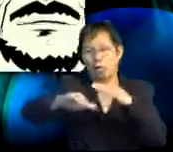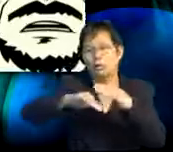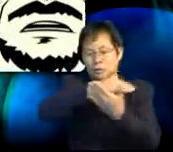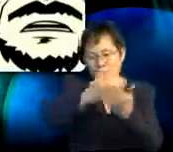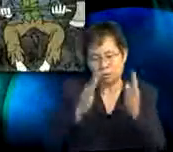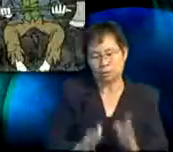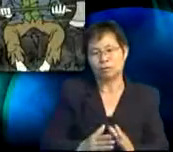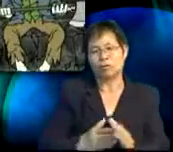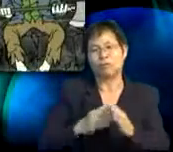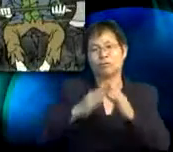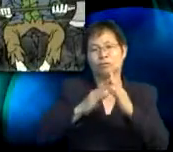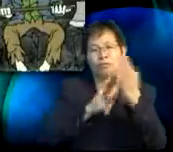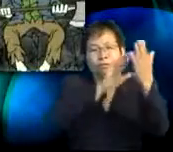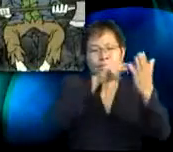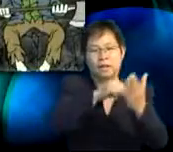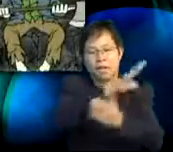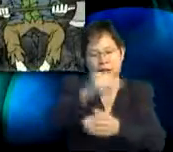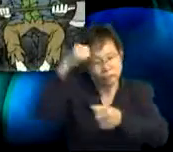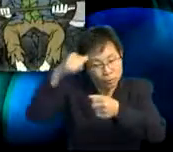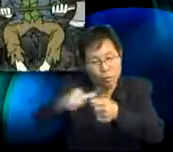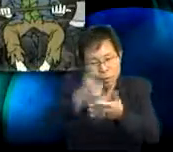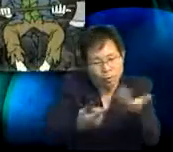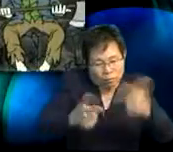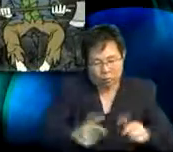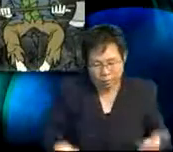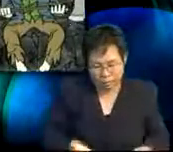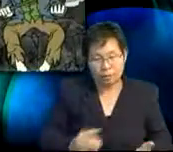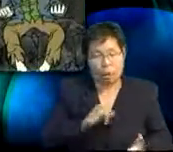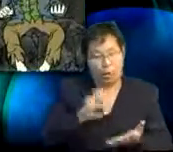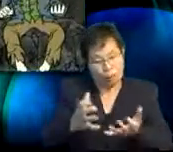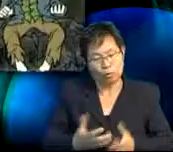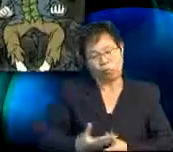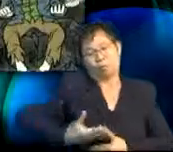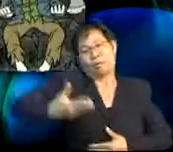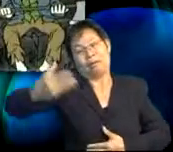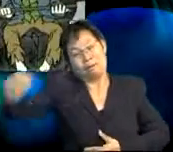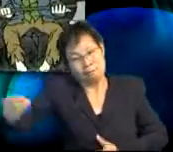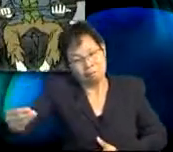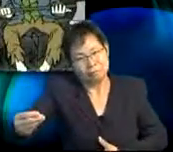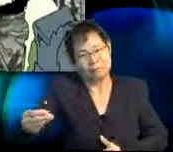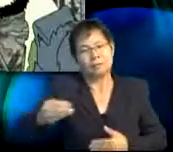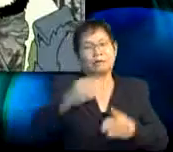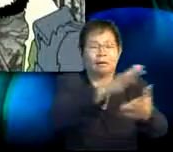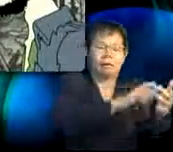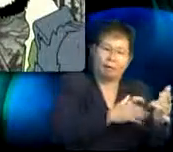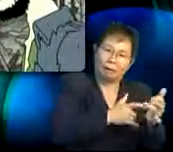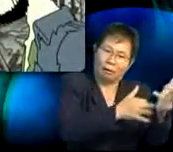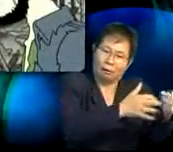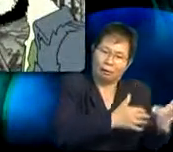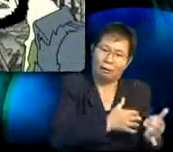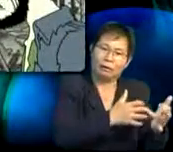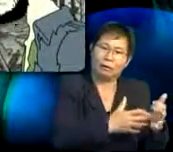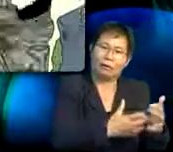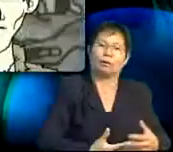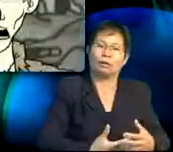and remember what happened here. I want you to leave Ireland. Go